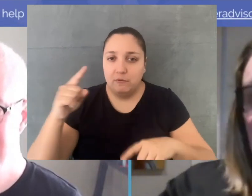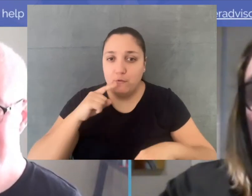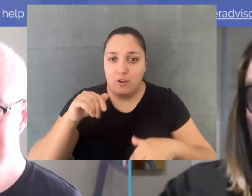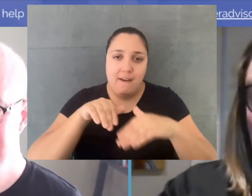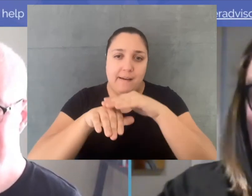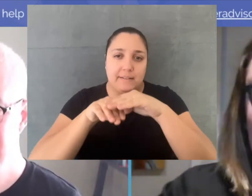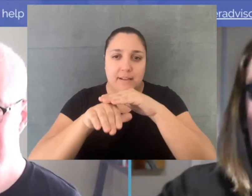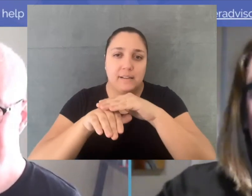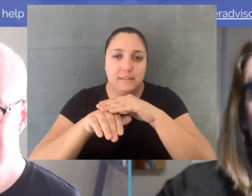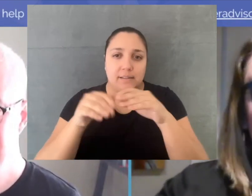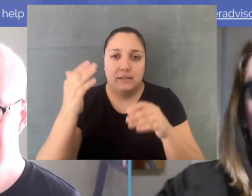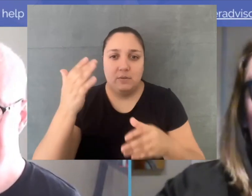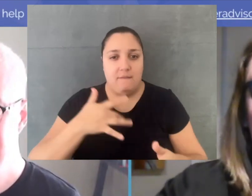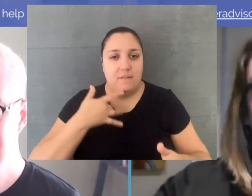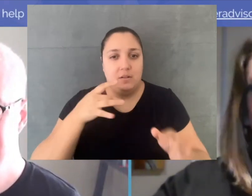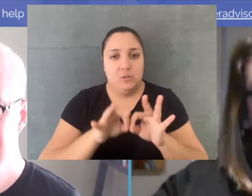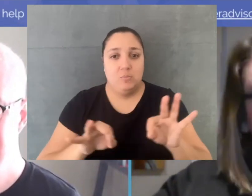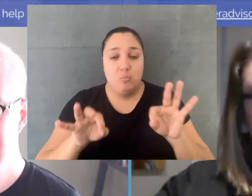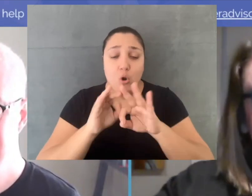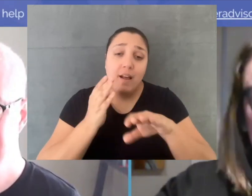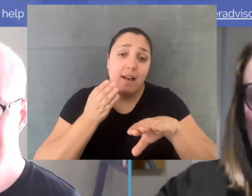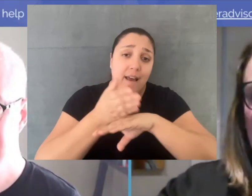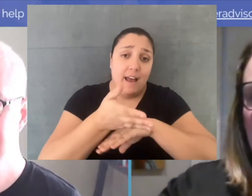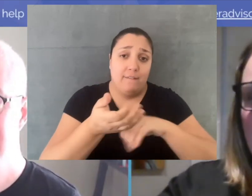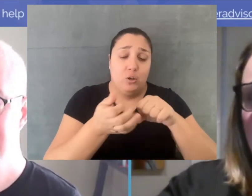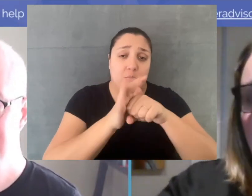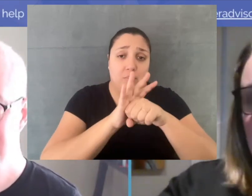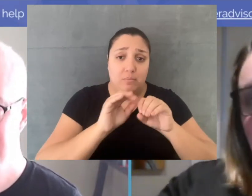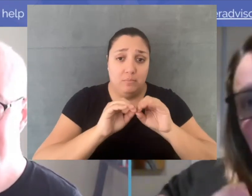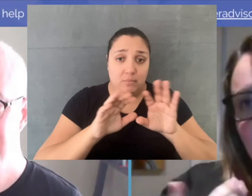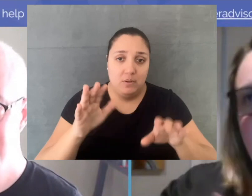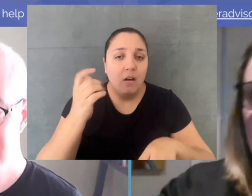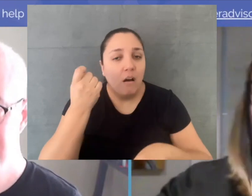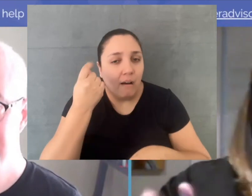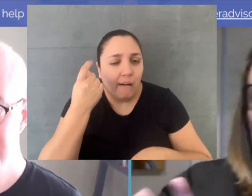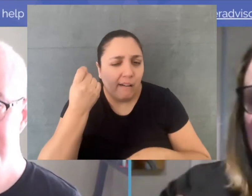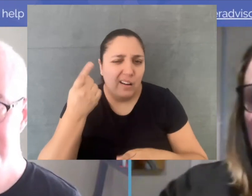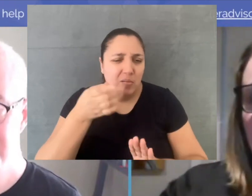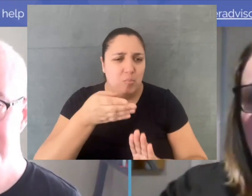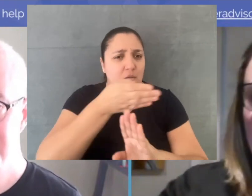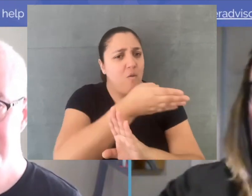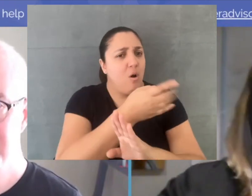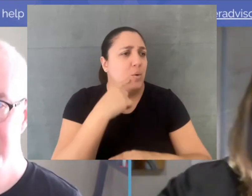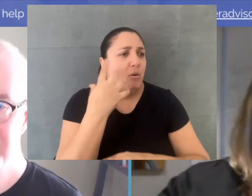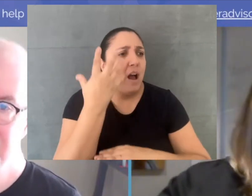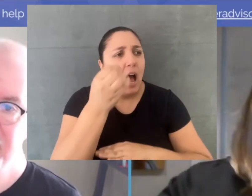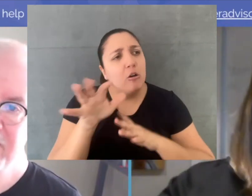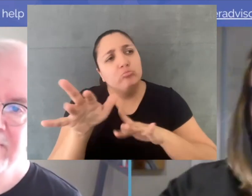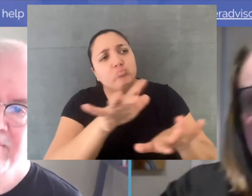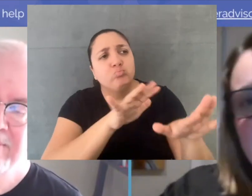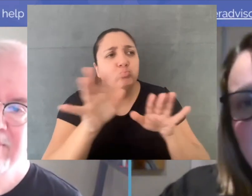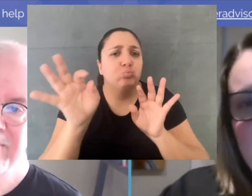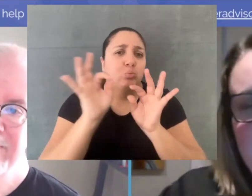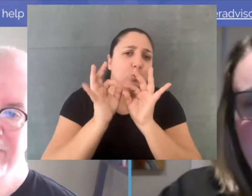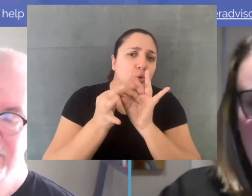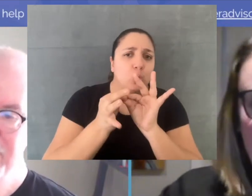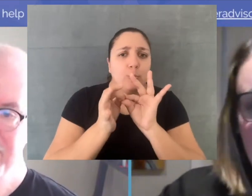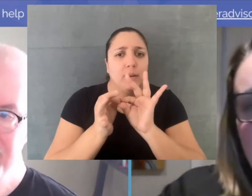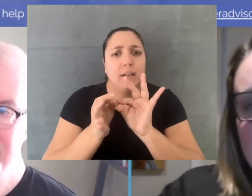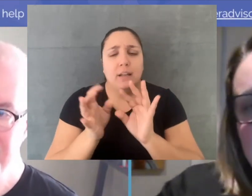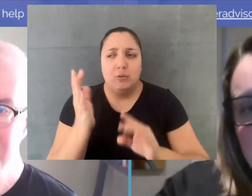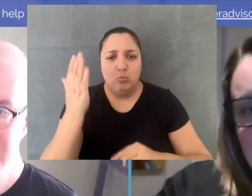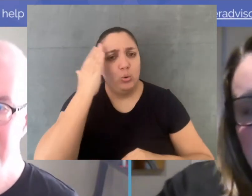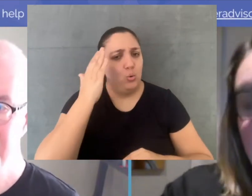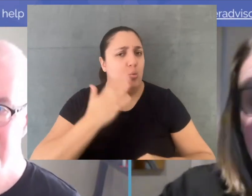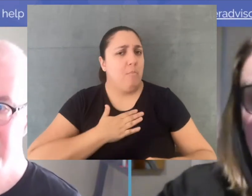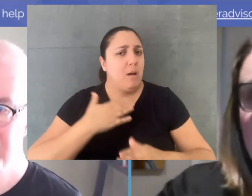know is so important. And after the pandemic, because beforehand, we were out there interpreting jobs. People knew what our role